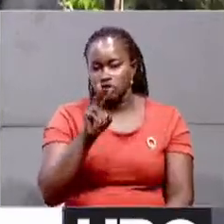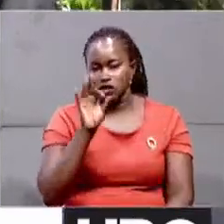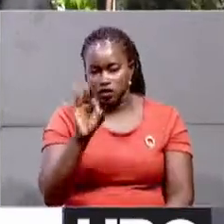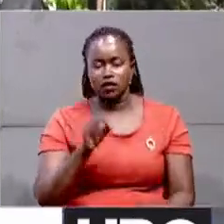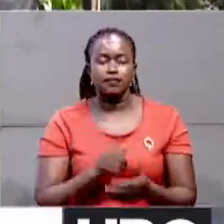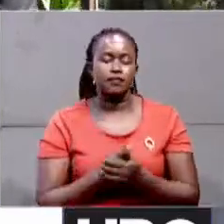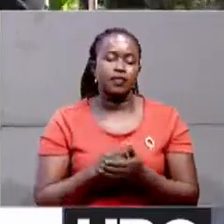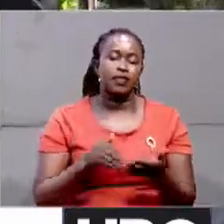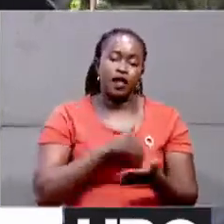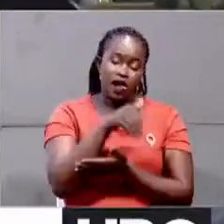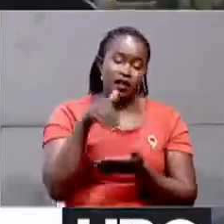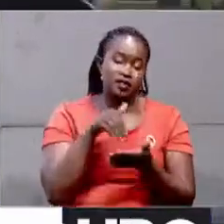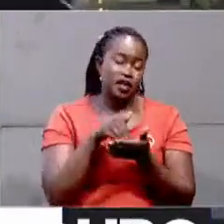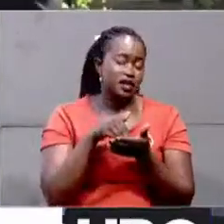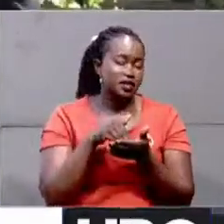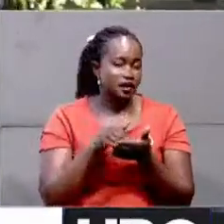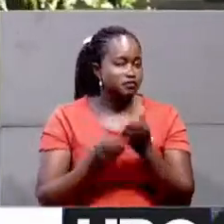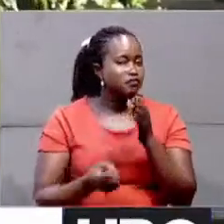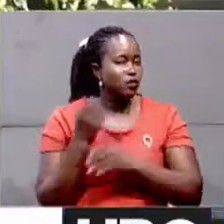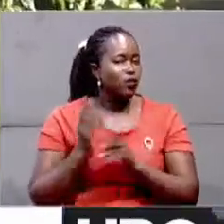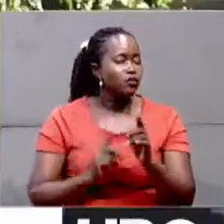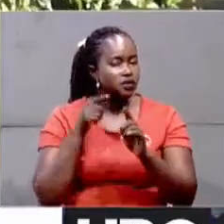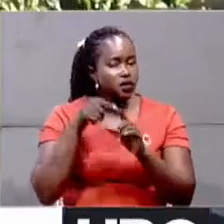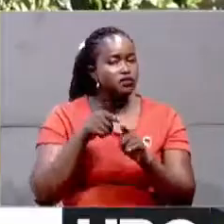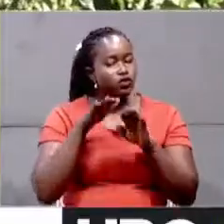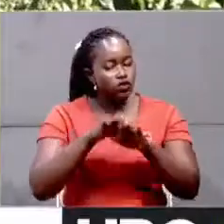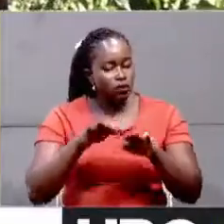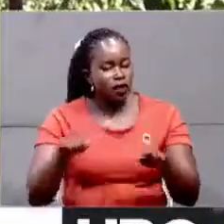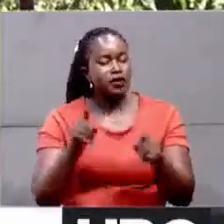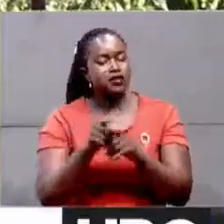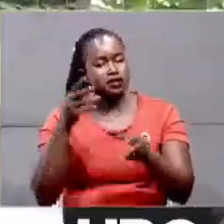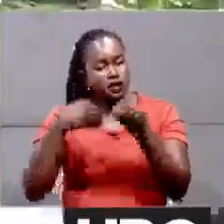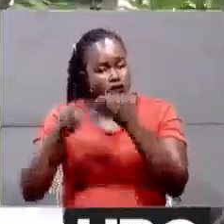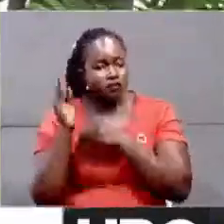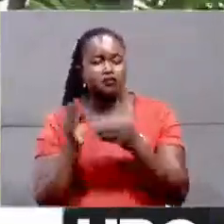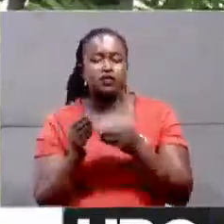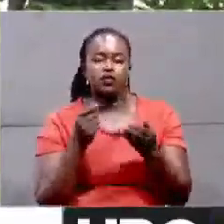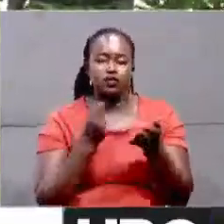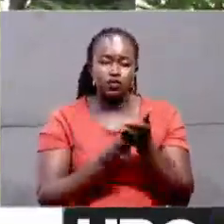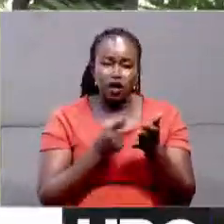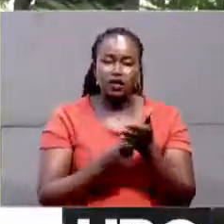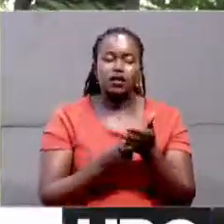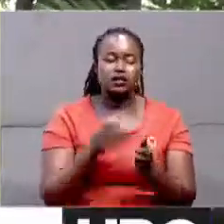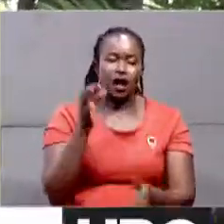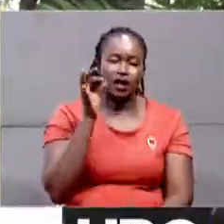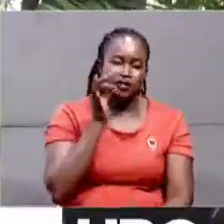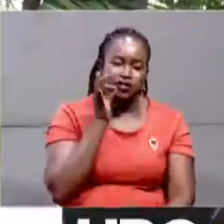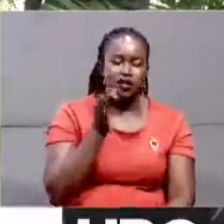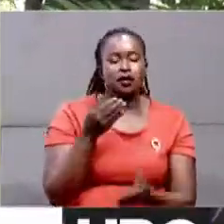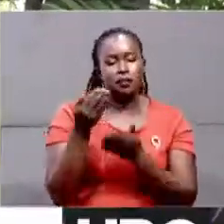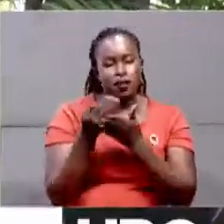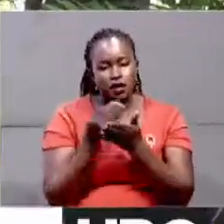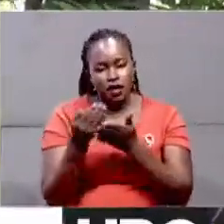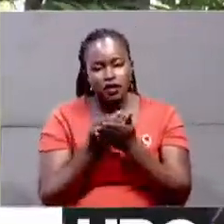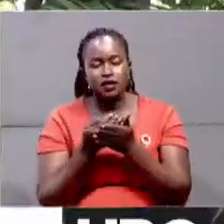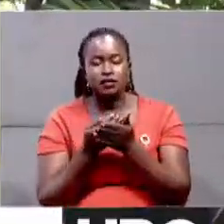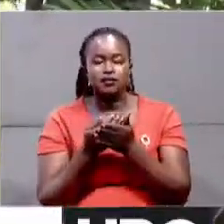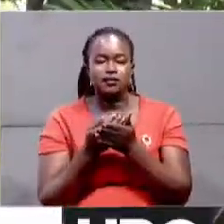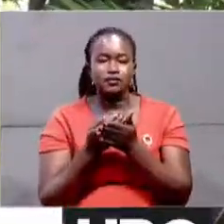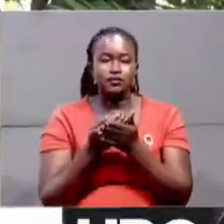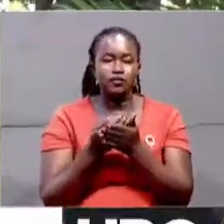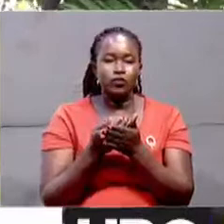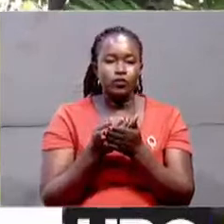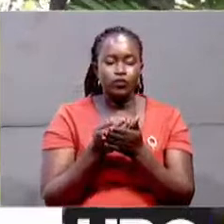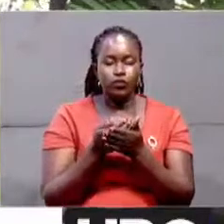2023. The center is meant to market and sell Uganda's coffee, bananas, chocolate, grains